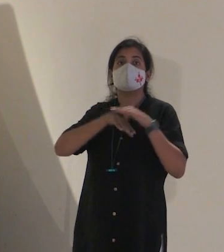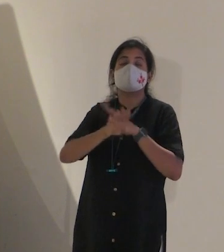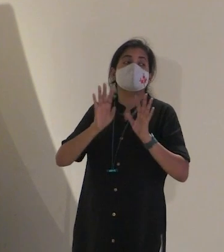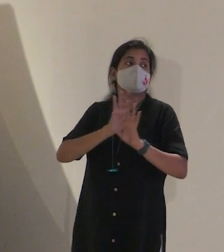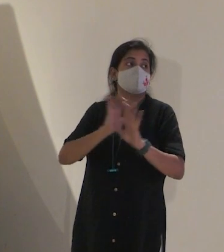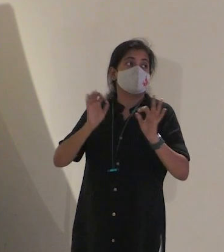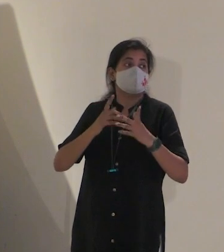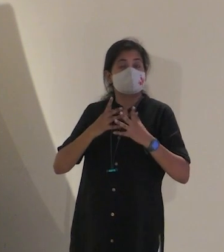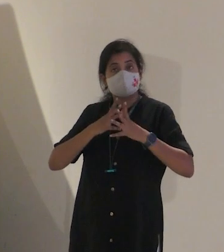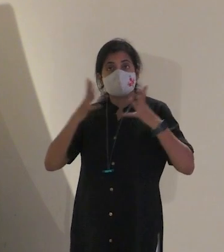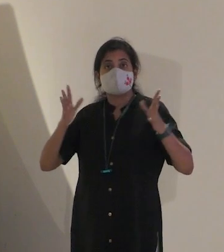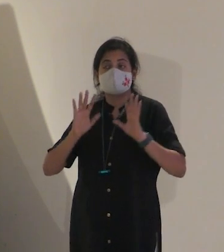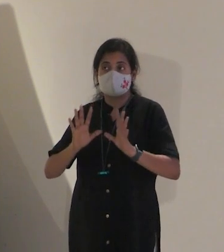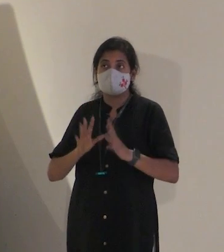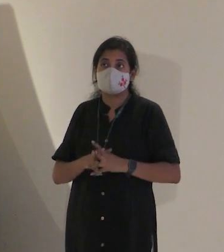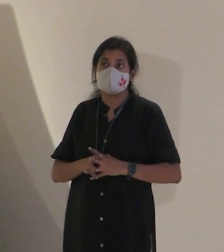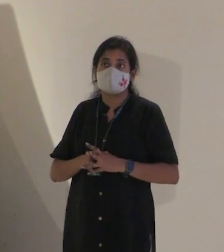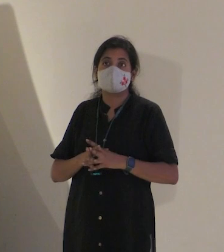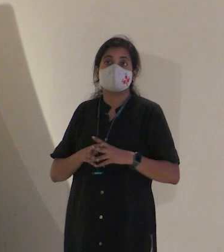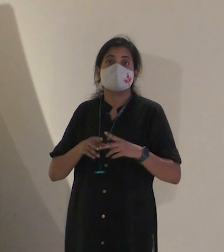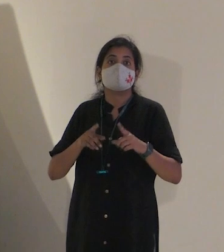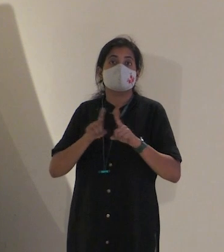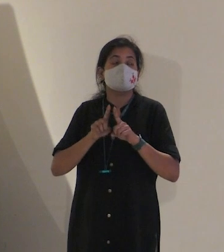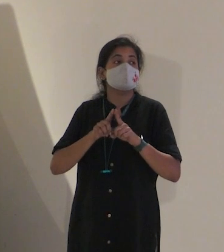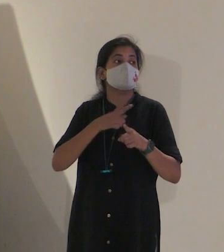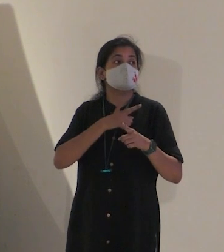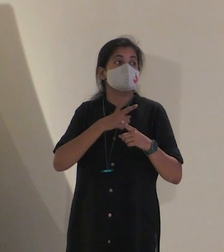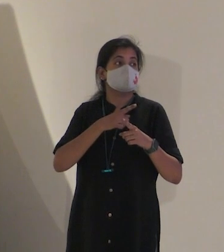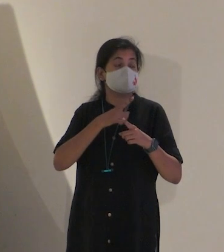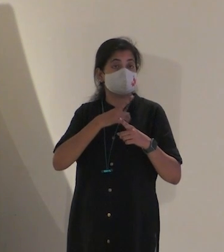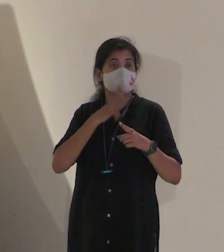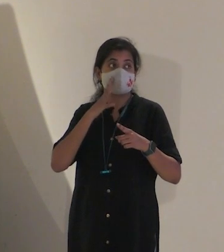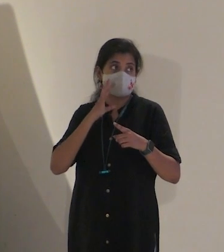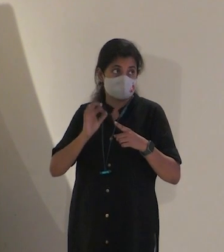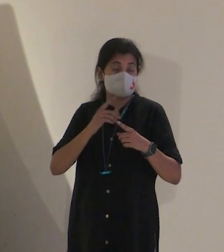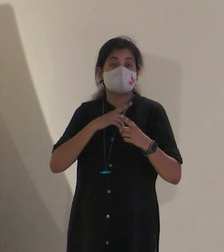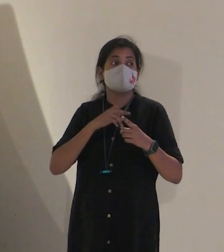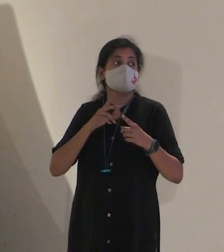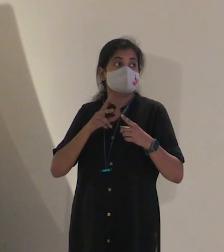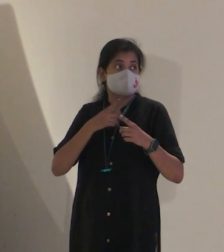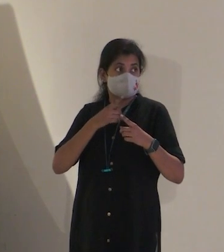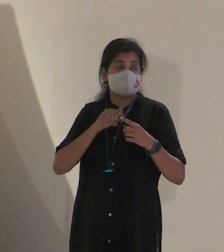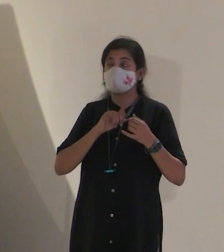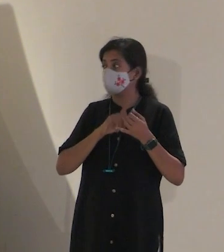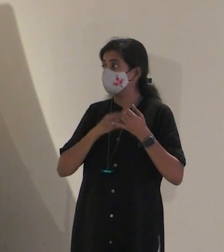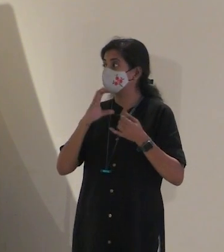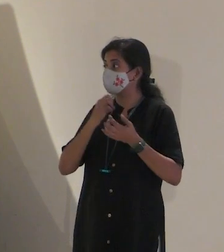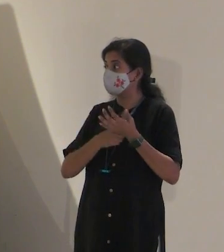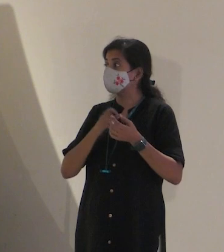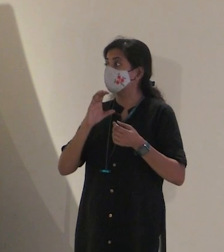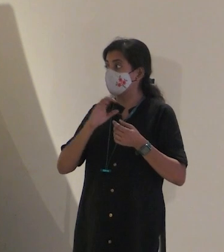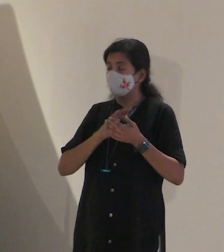macho imperial self-image itself. We have another scholar who has written on this,